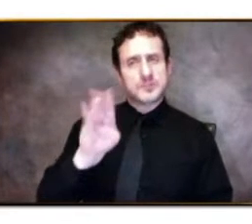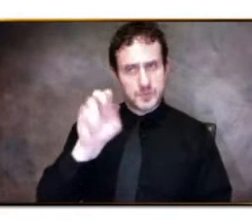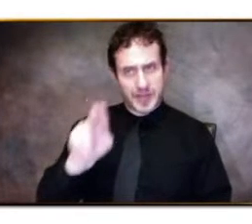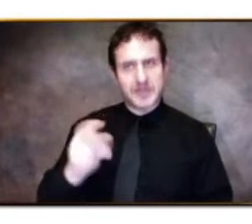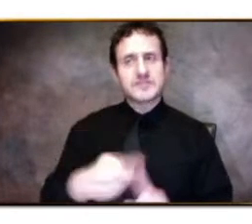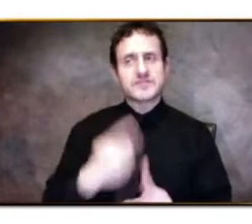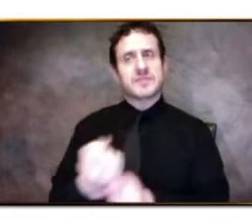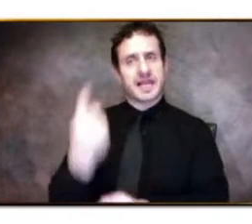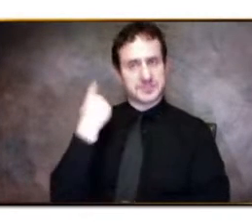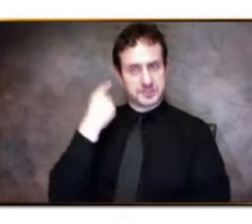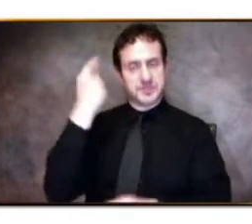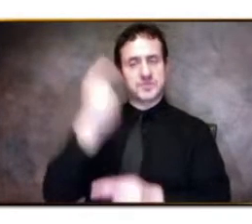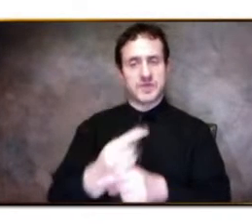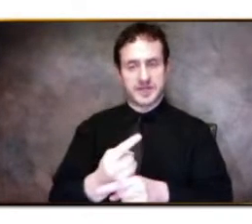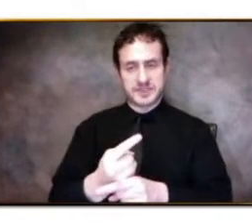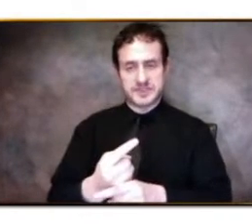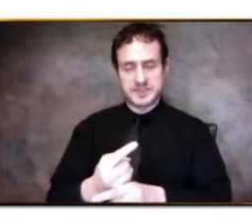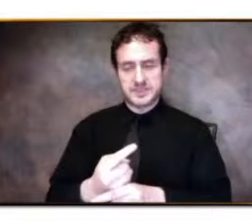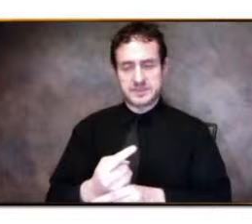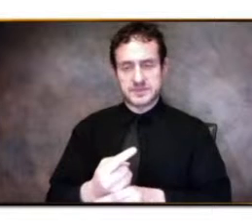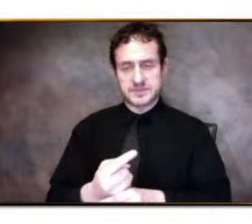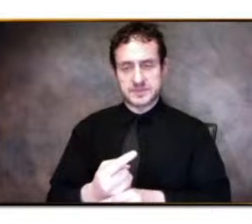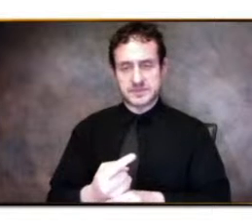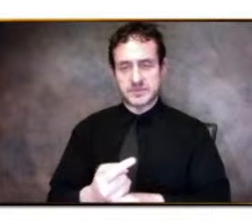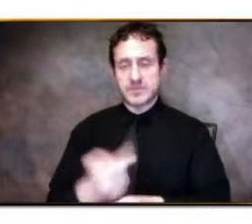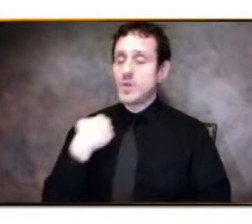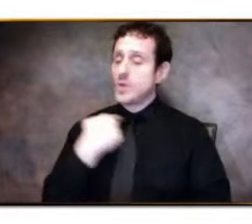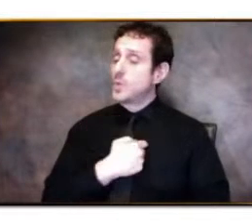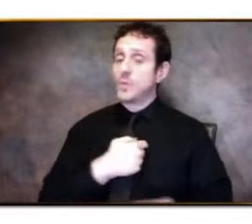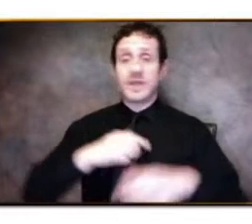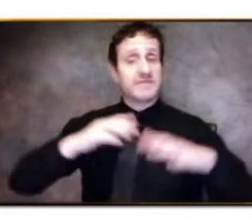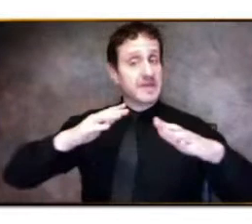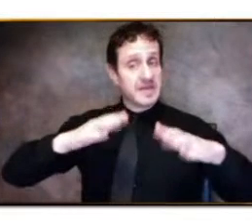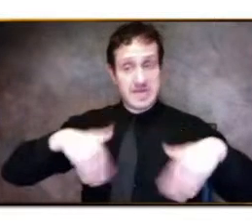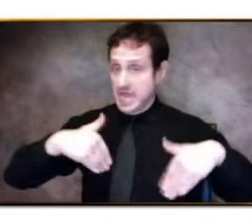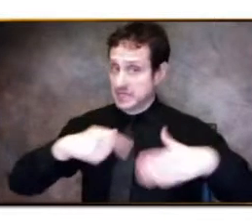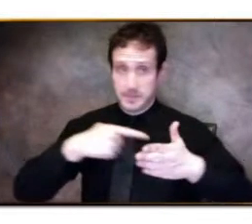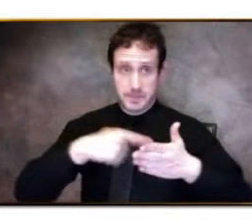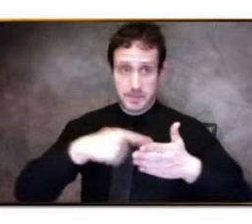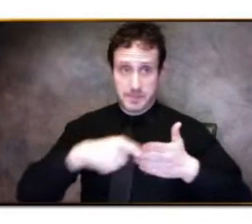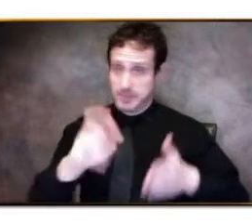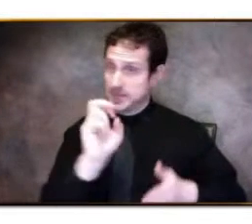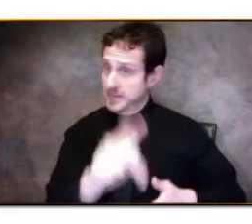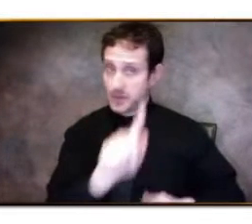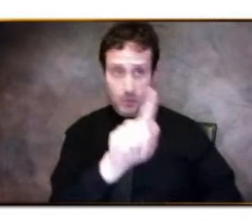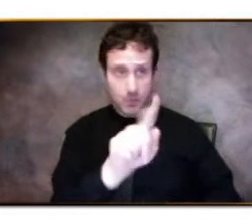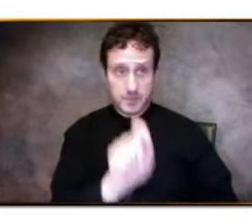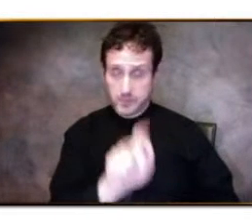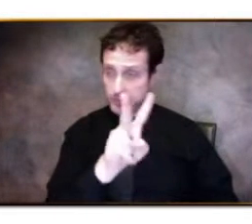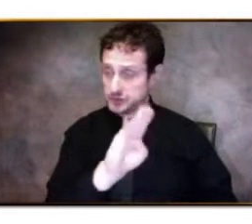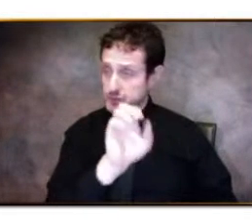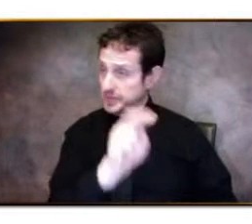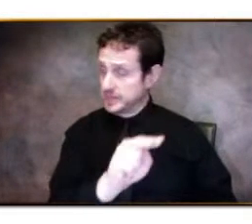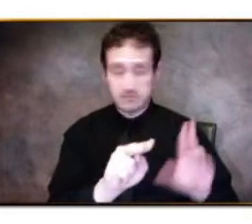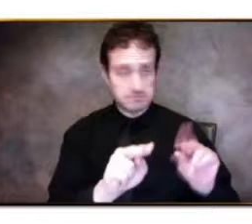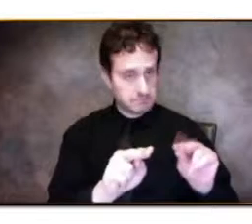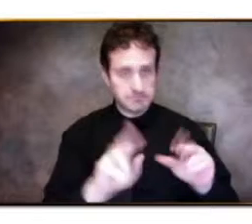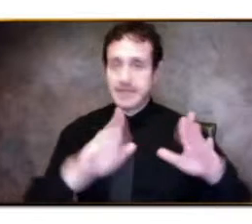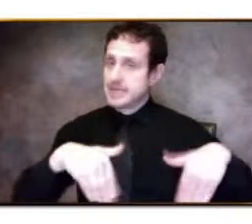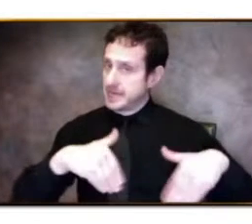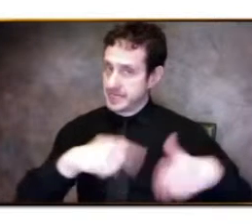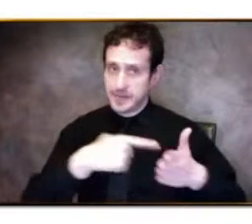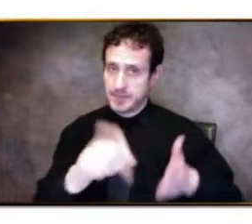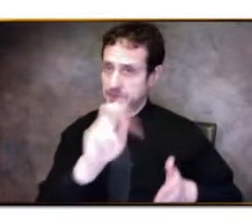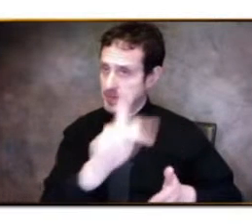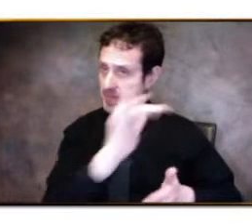You're correct in that. And we have not repaid the $1.2 billion. But as I say, we're